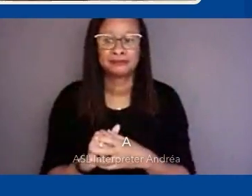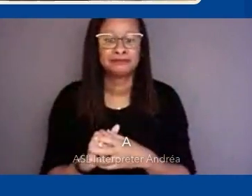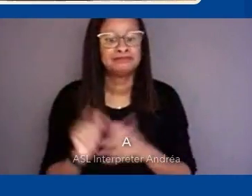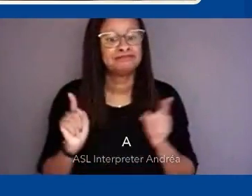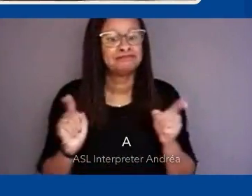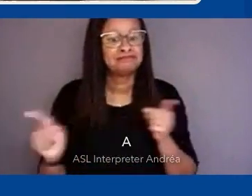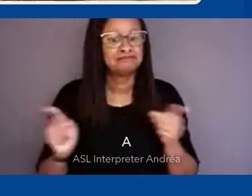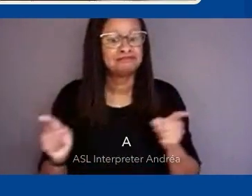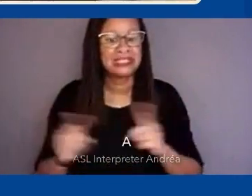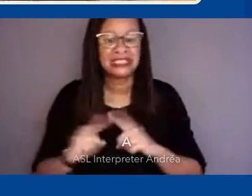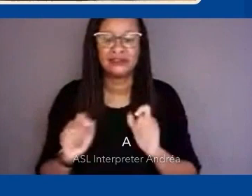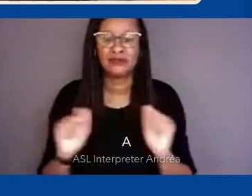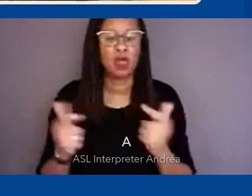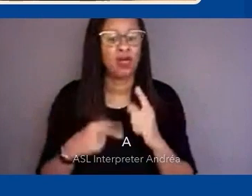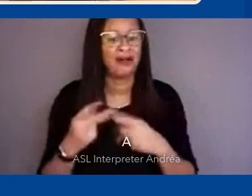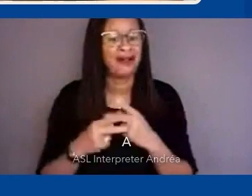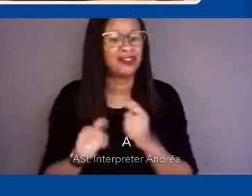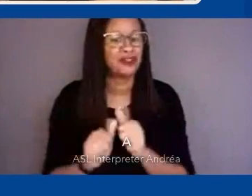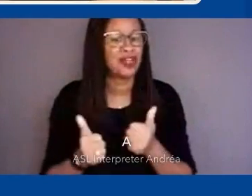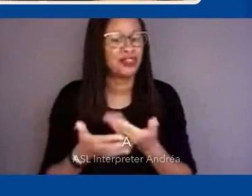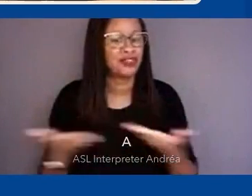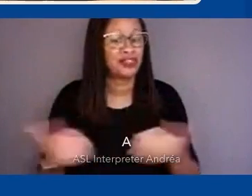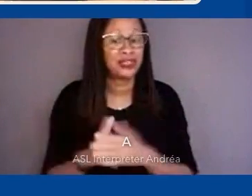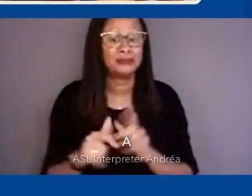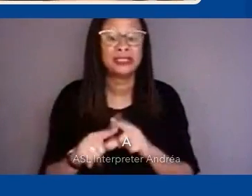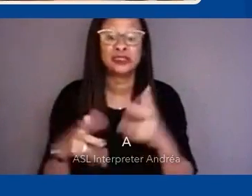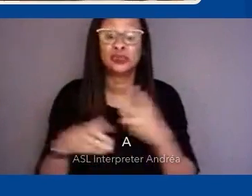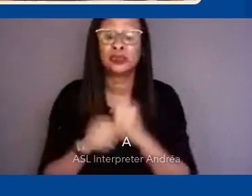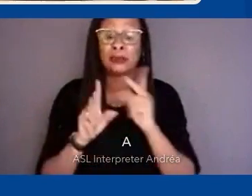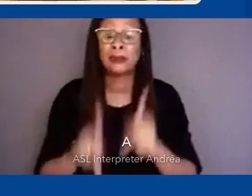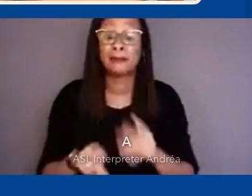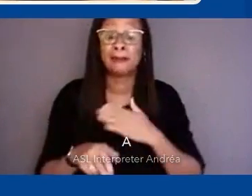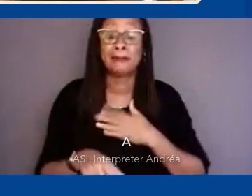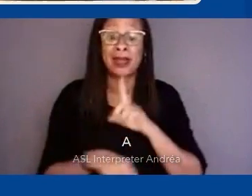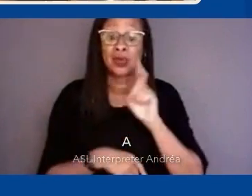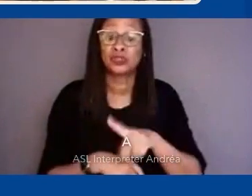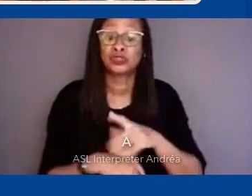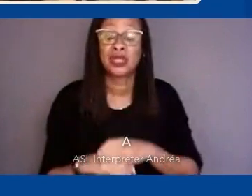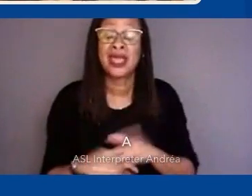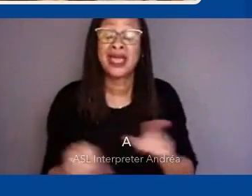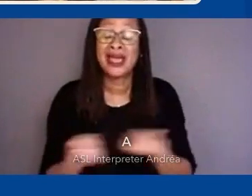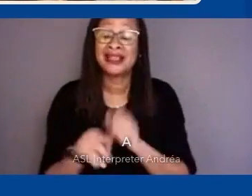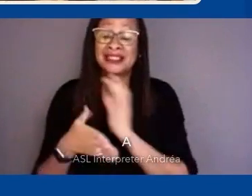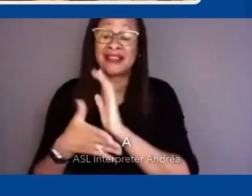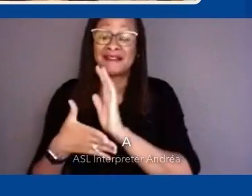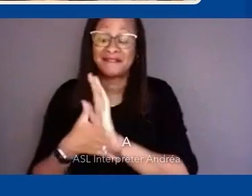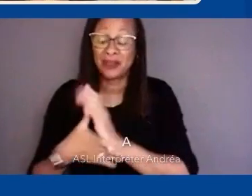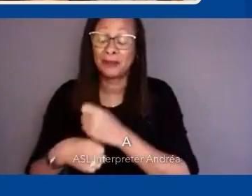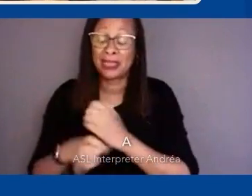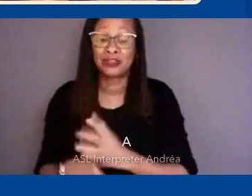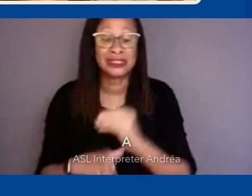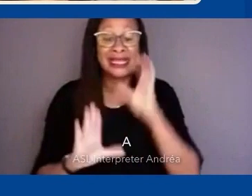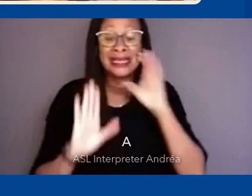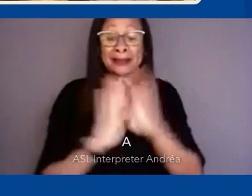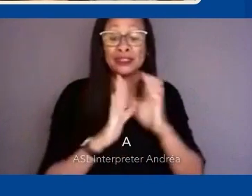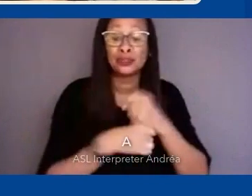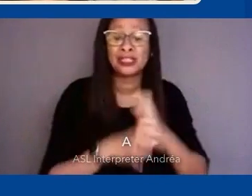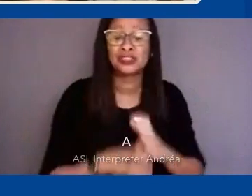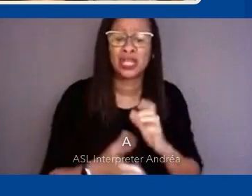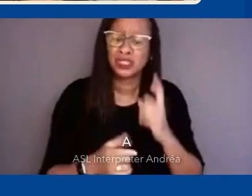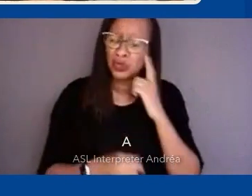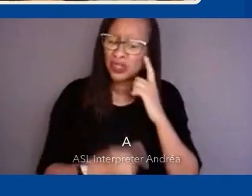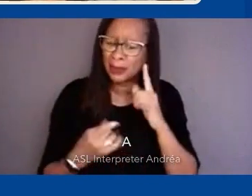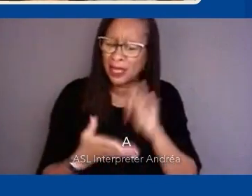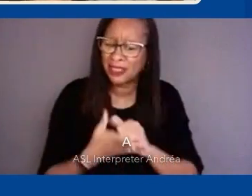kinds of other things. But I guess to sum up my question, as filmmakers and image makers, I wonder if you think about that, or if how you balance